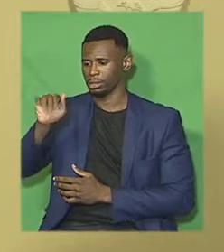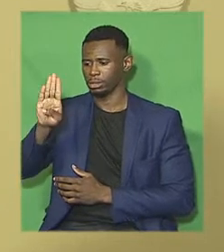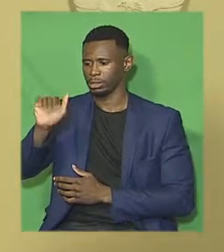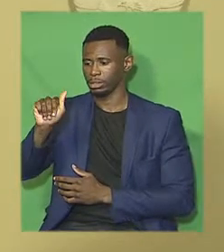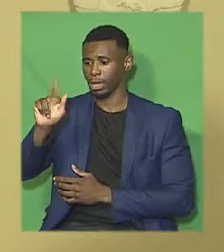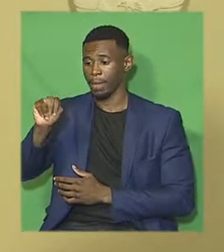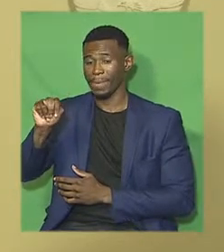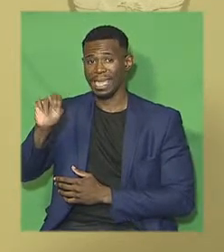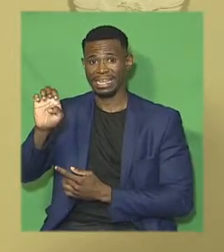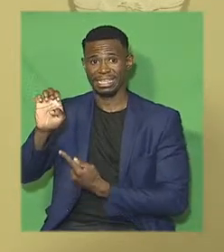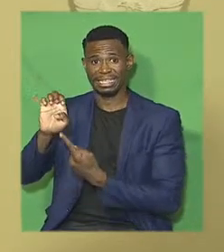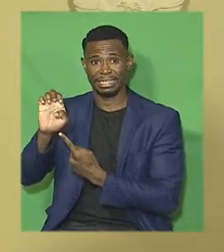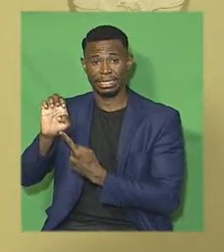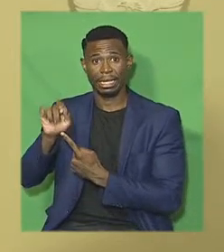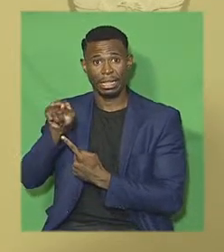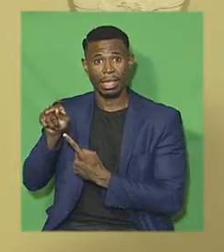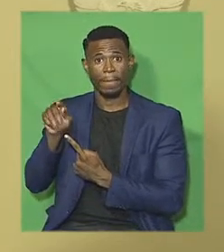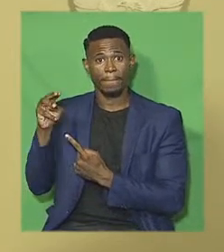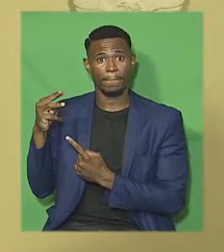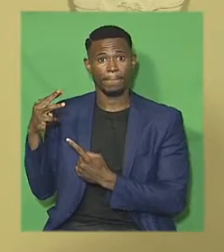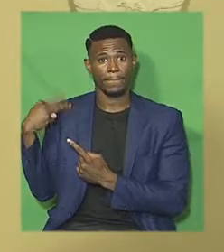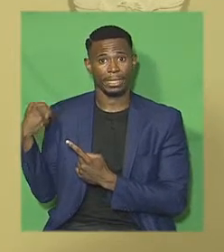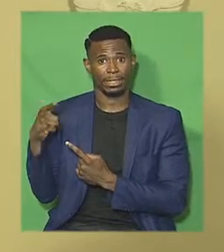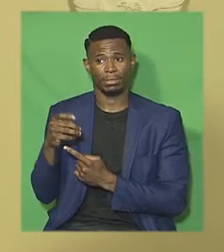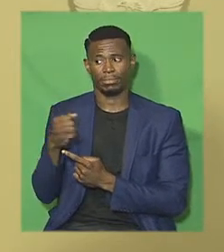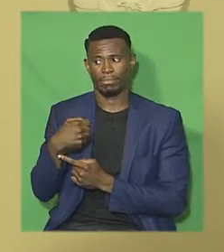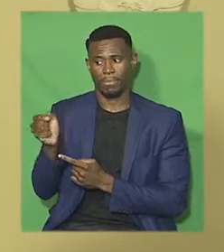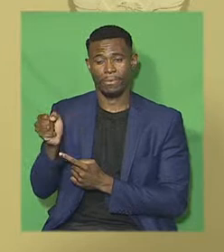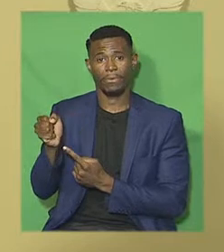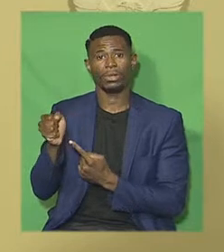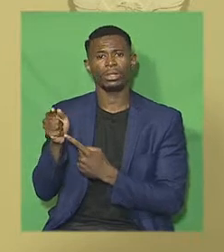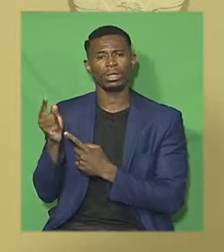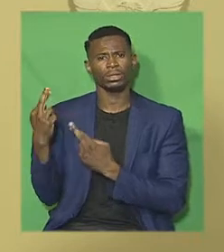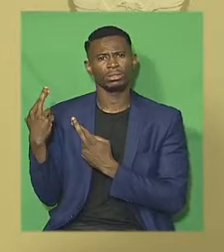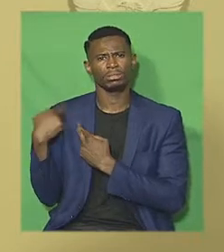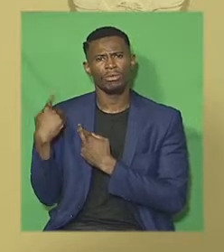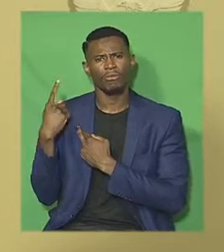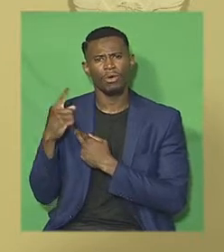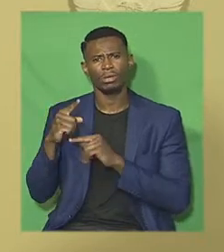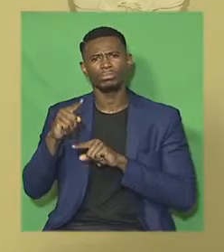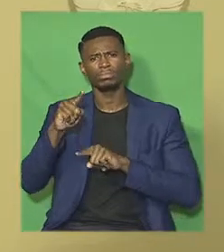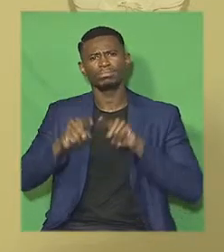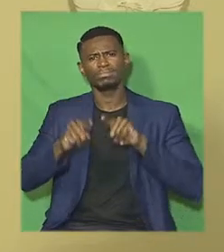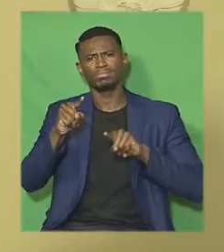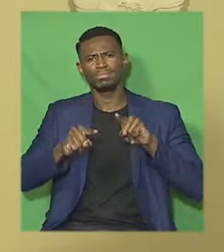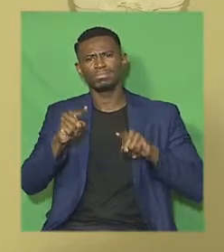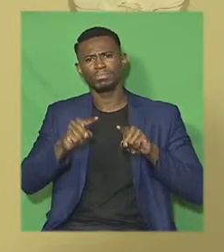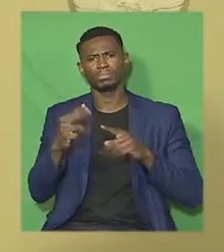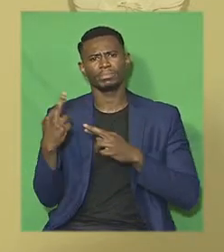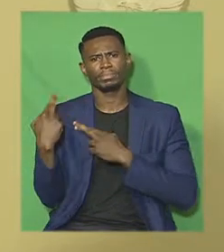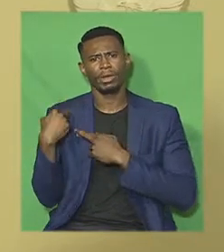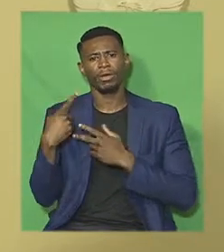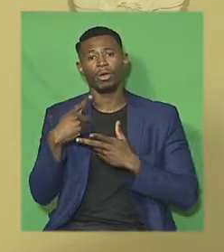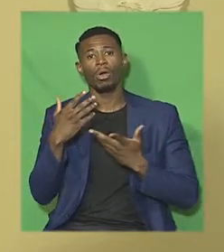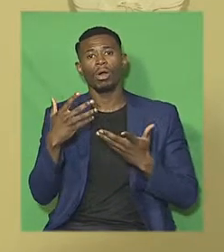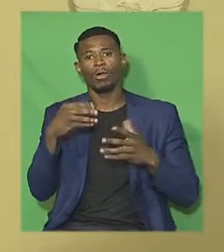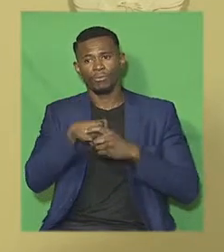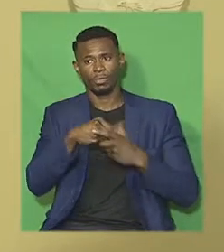who will be responsible for the various tasks in the presidency ranging